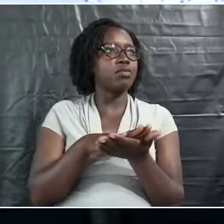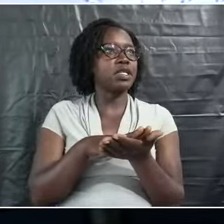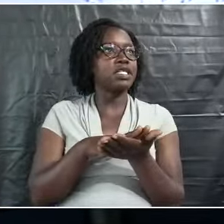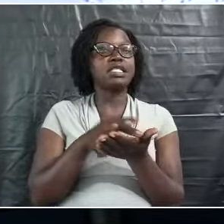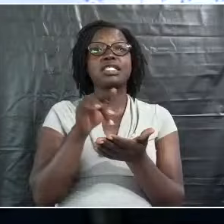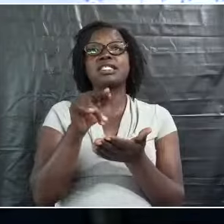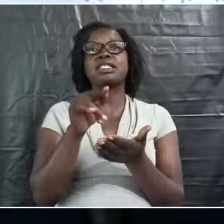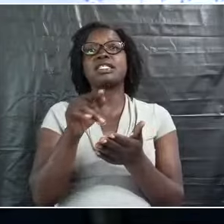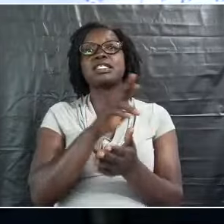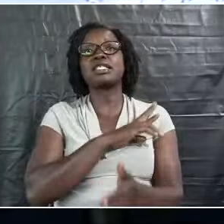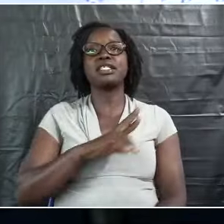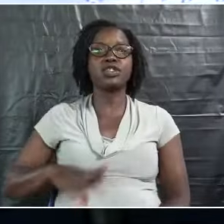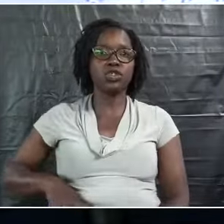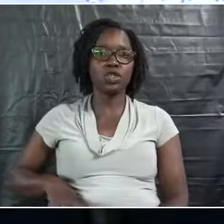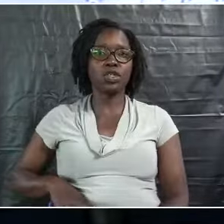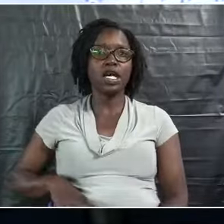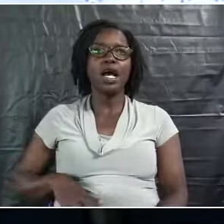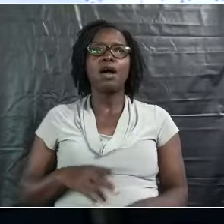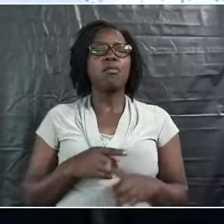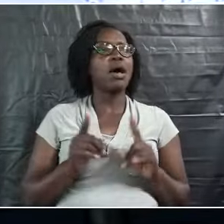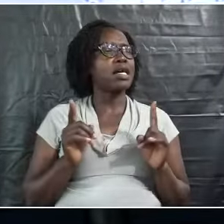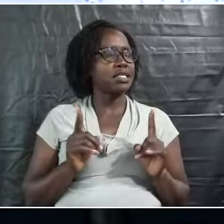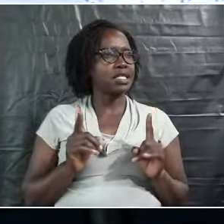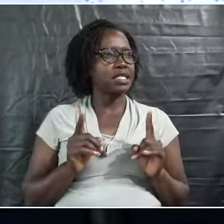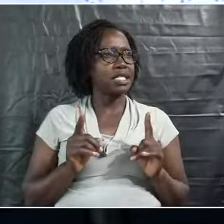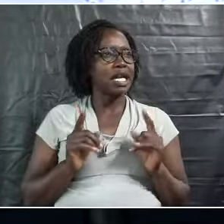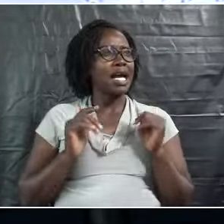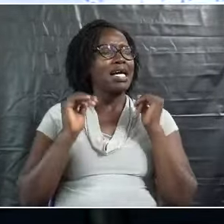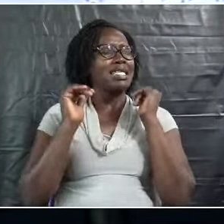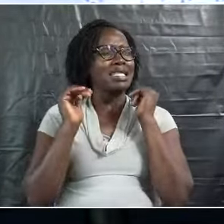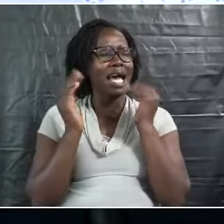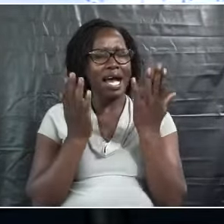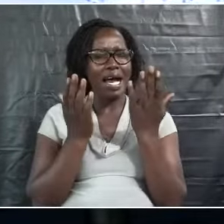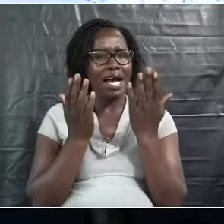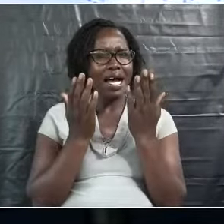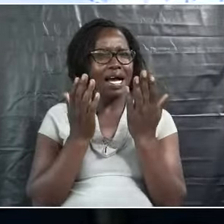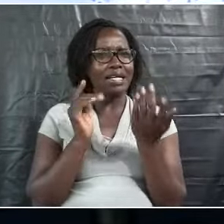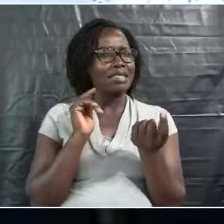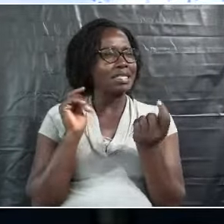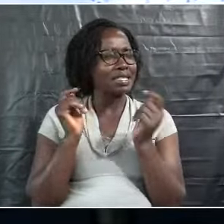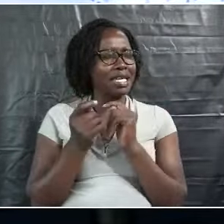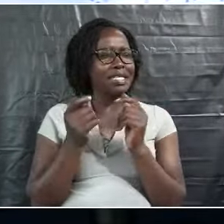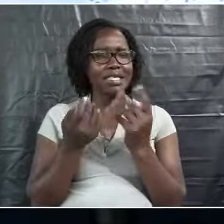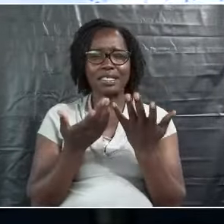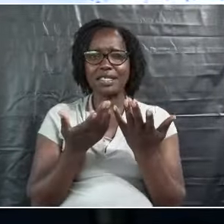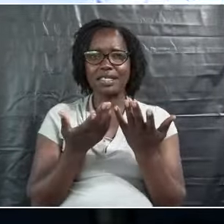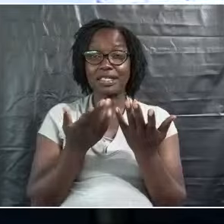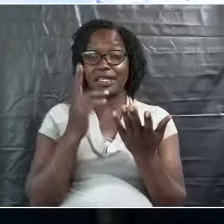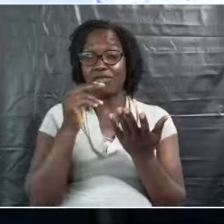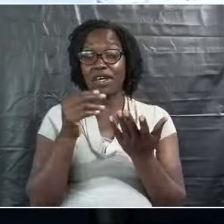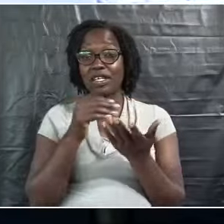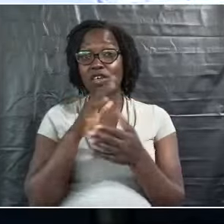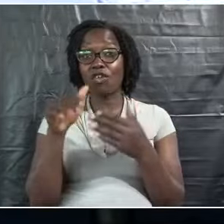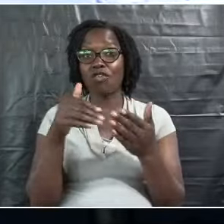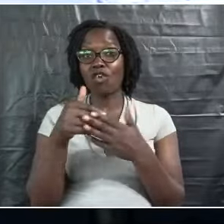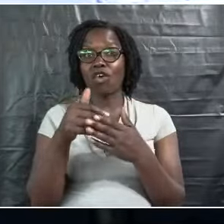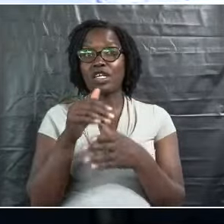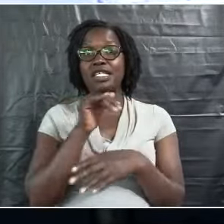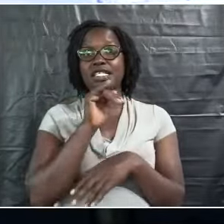religion. But the paradox of it all, the iron of it all, is